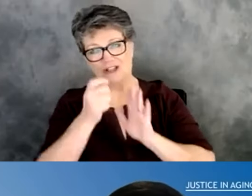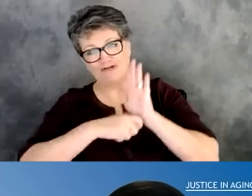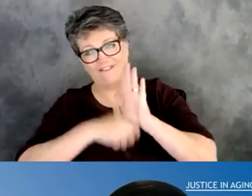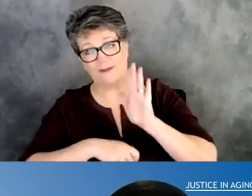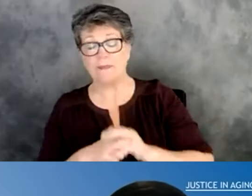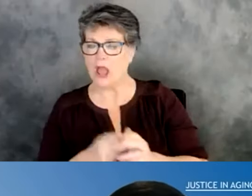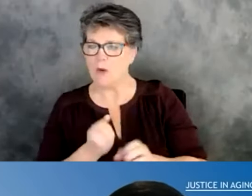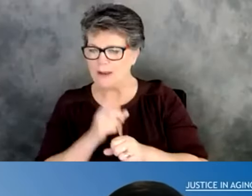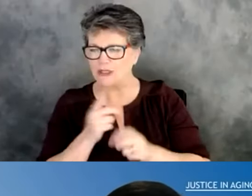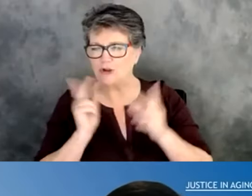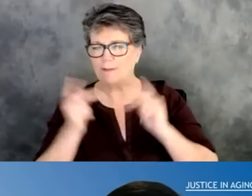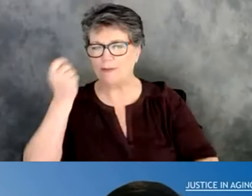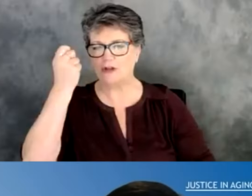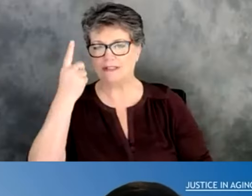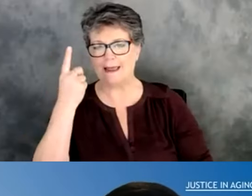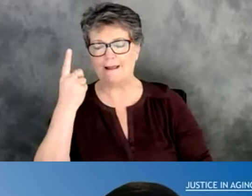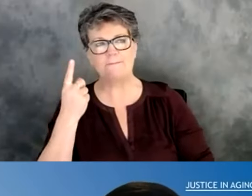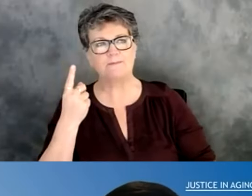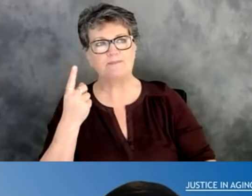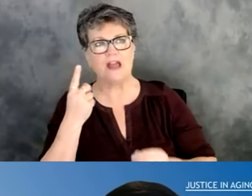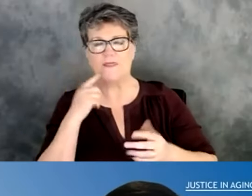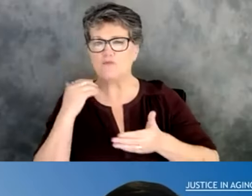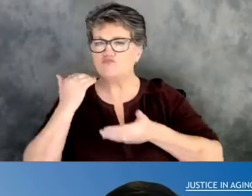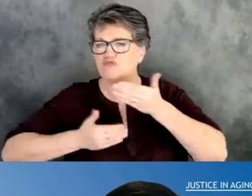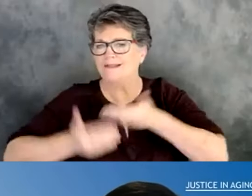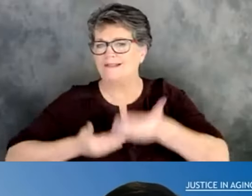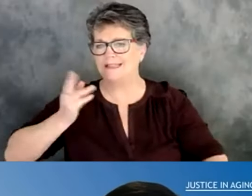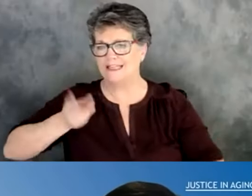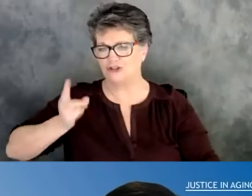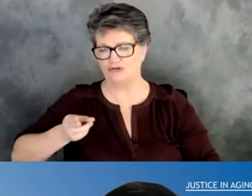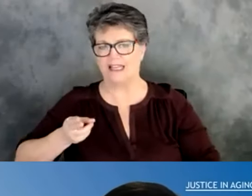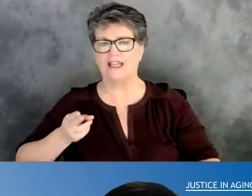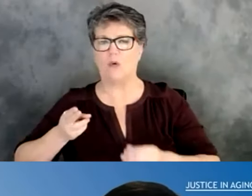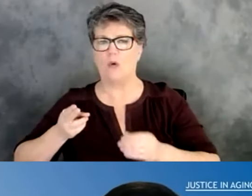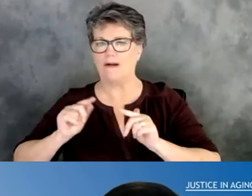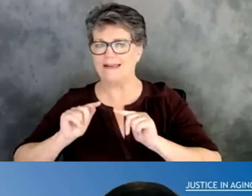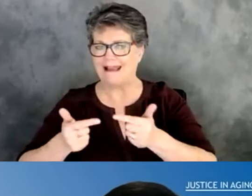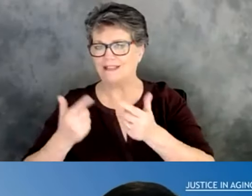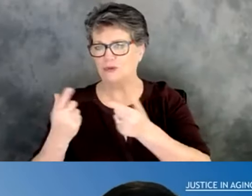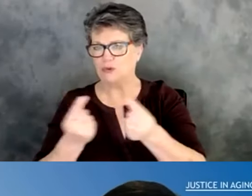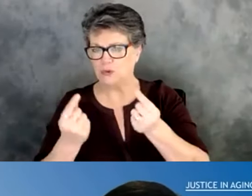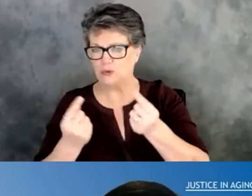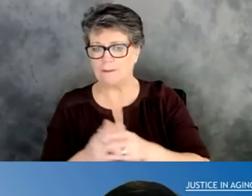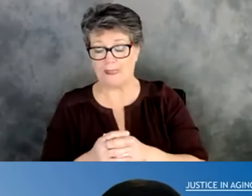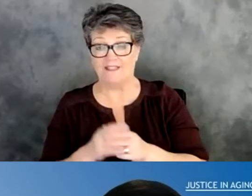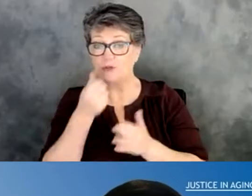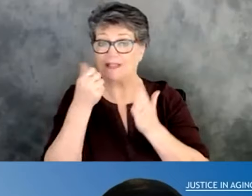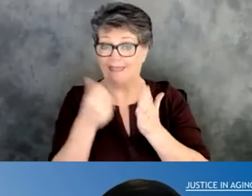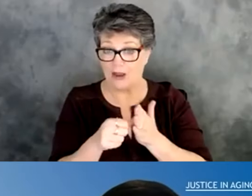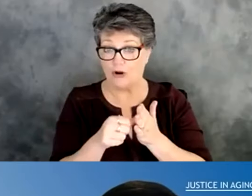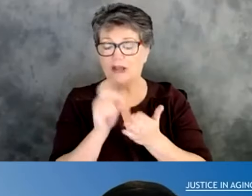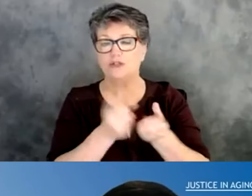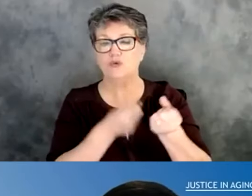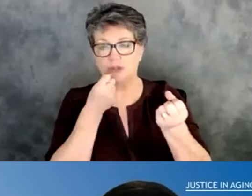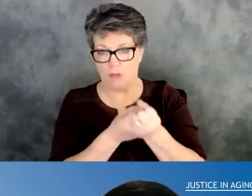just want to make sure people understood sort of the procedural history or the procedural next steps. So this was a letter in support